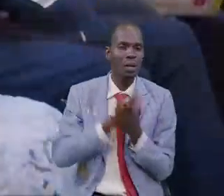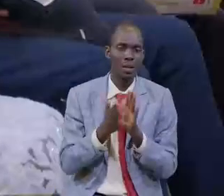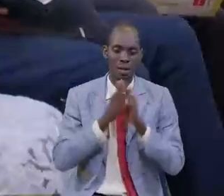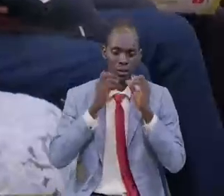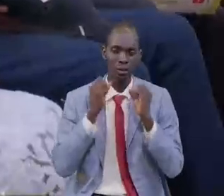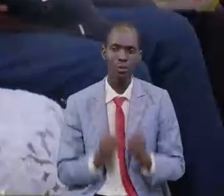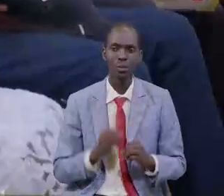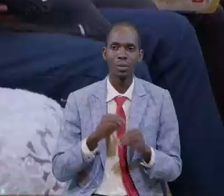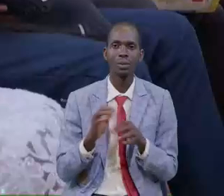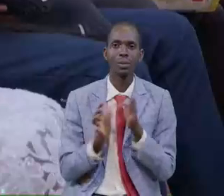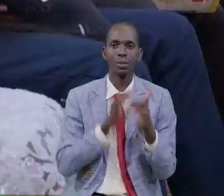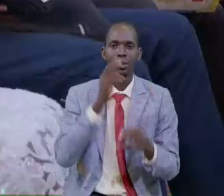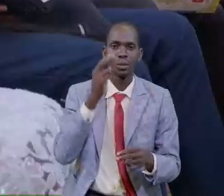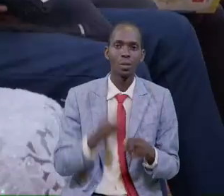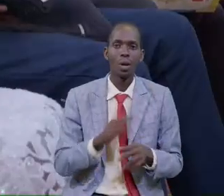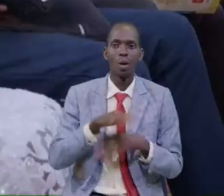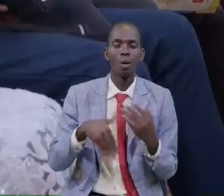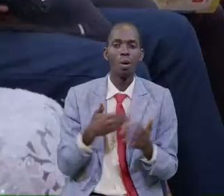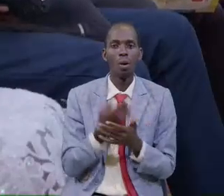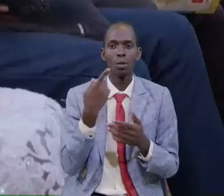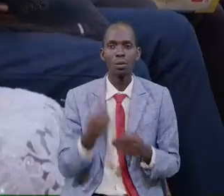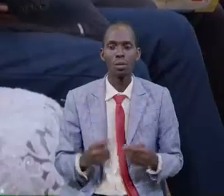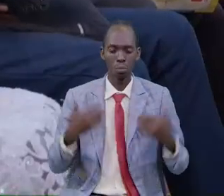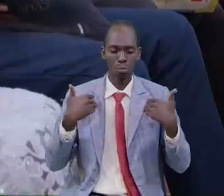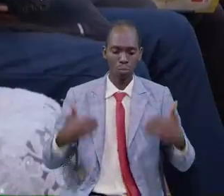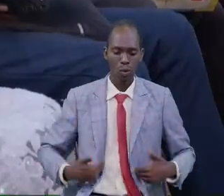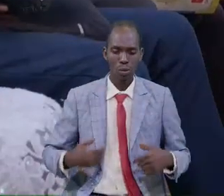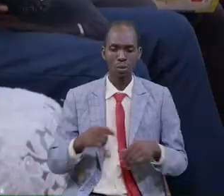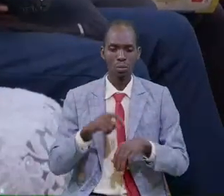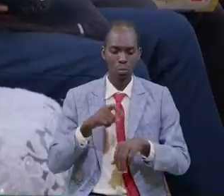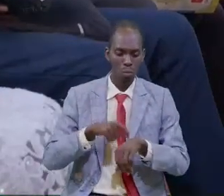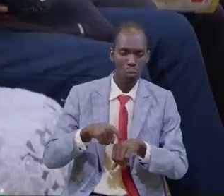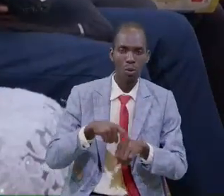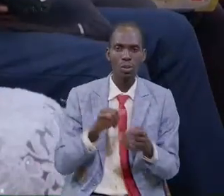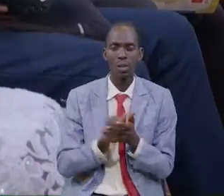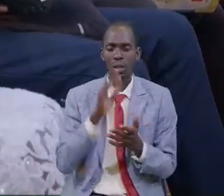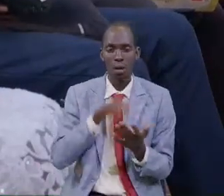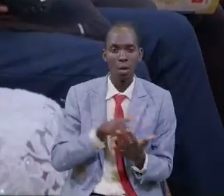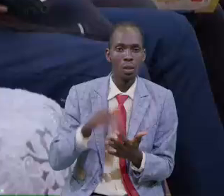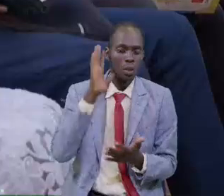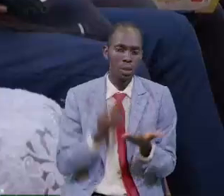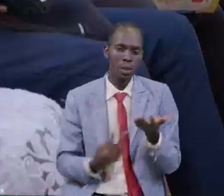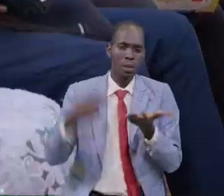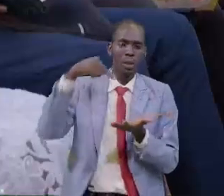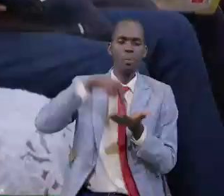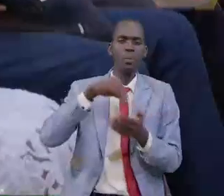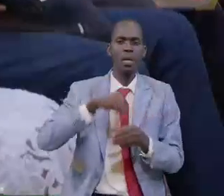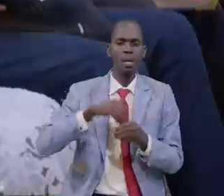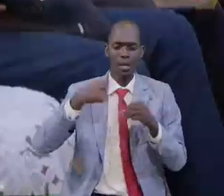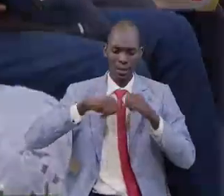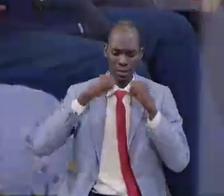All the joints that are weak and feeble, you'll rise up in the strength of the Lord.